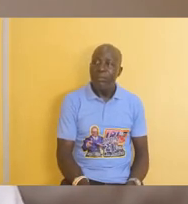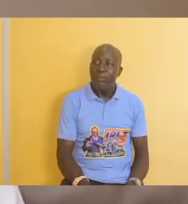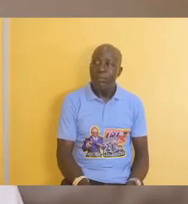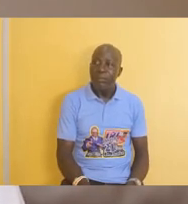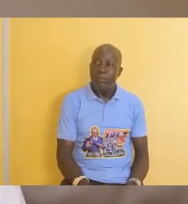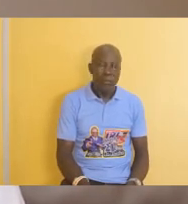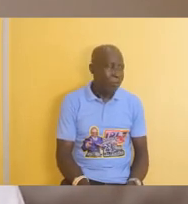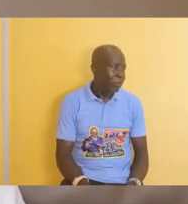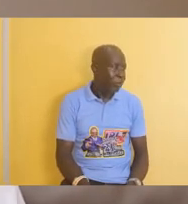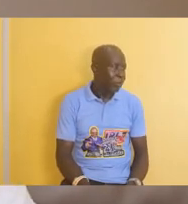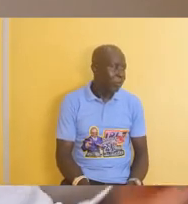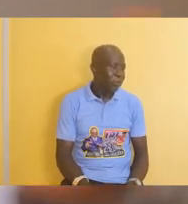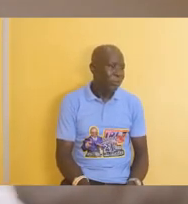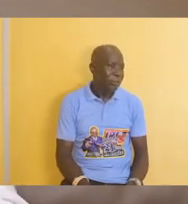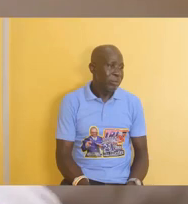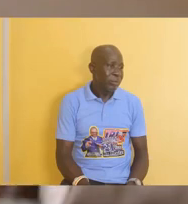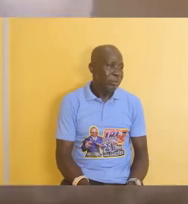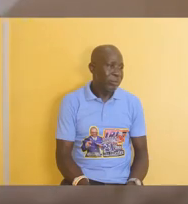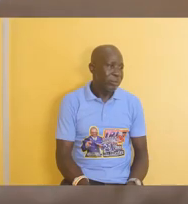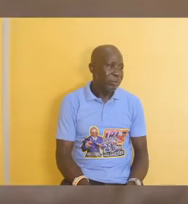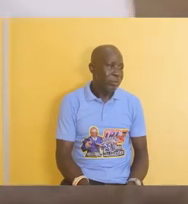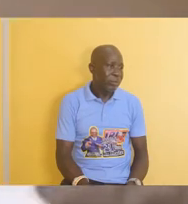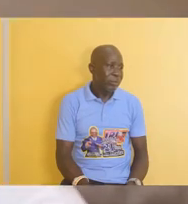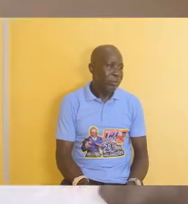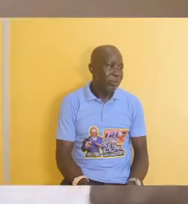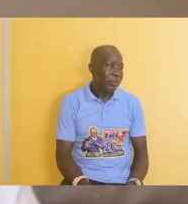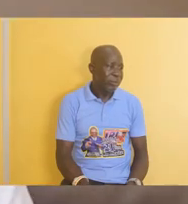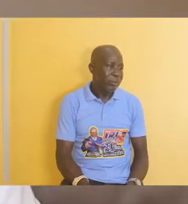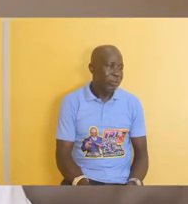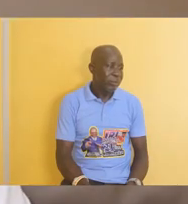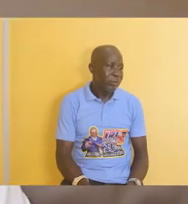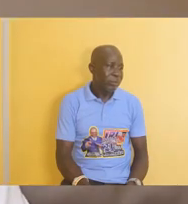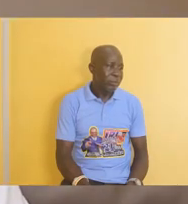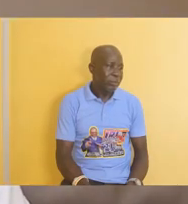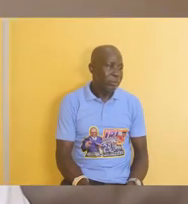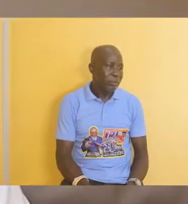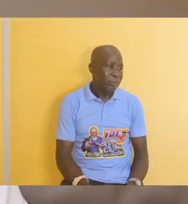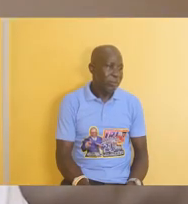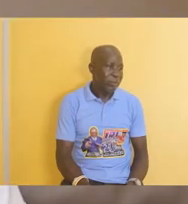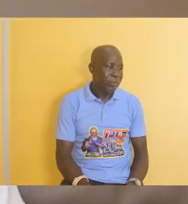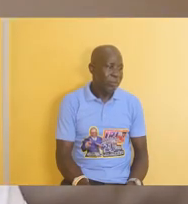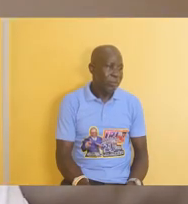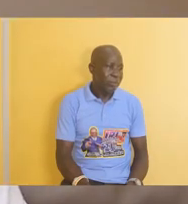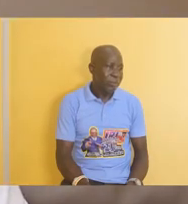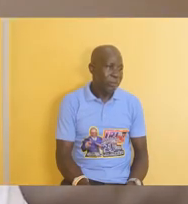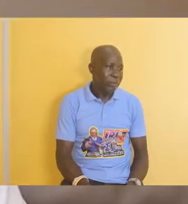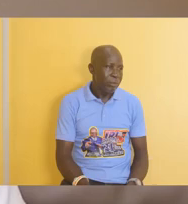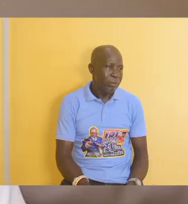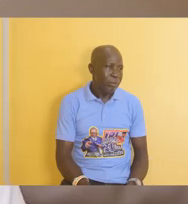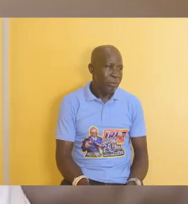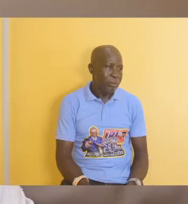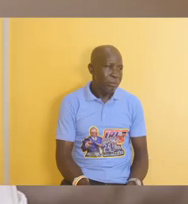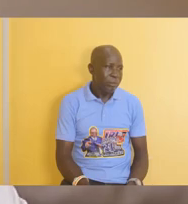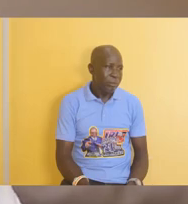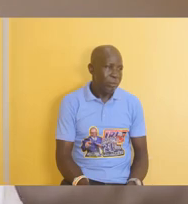so tele hi professor lu ko luwa aye re ma dide amen mo fe pe akadi na bayi mo fe pe fun I want to